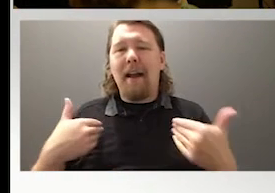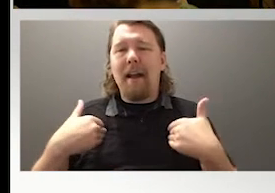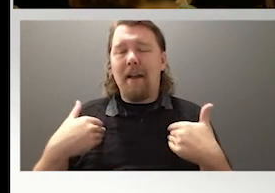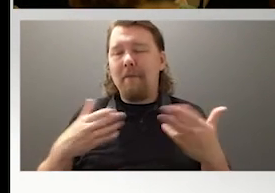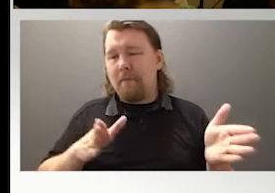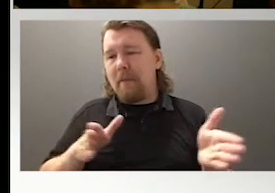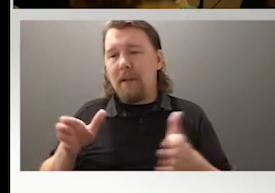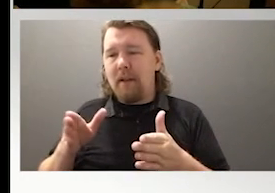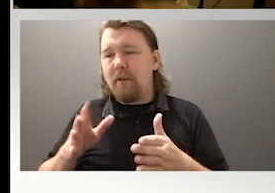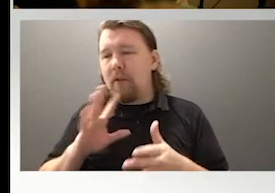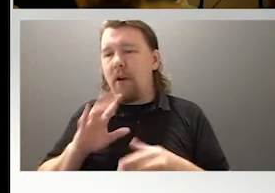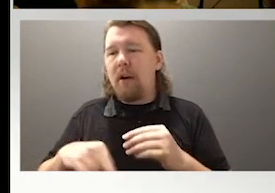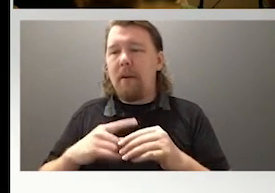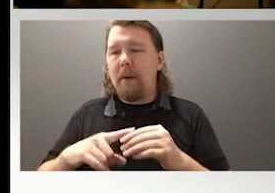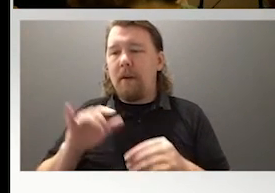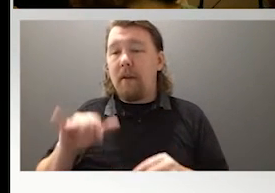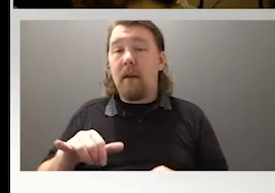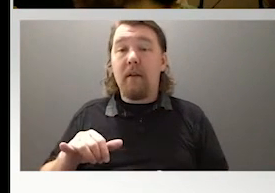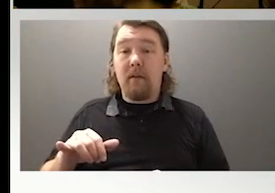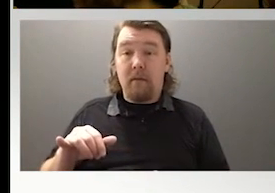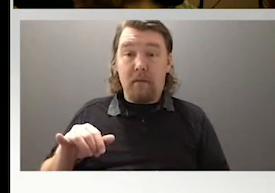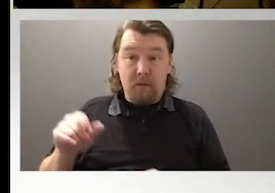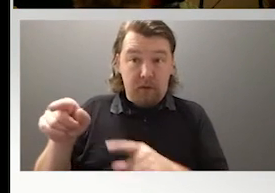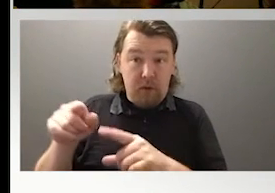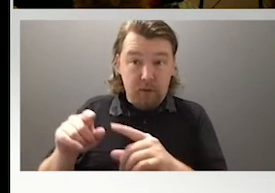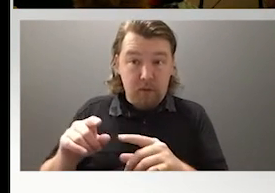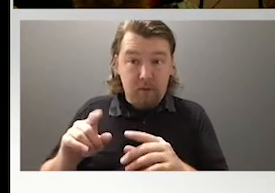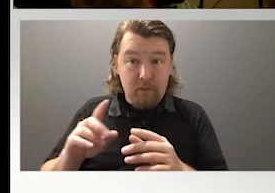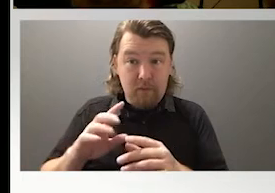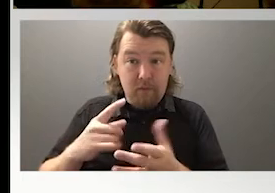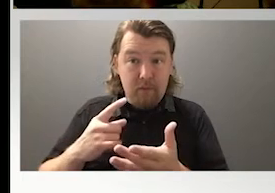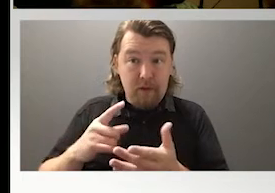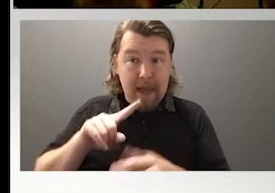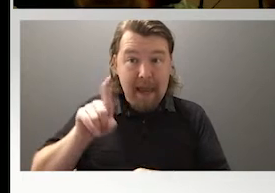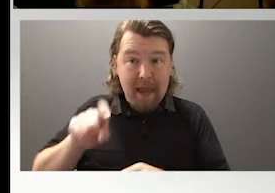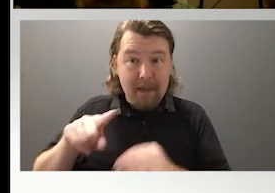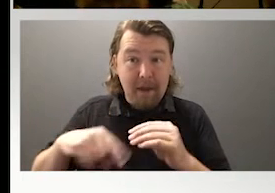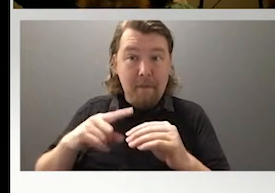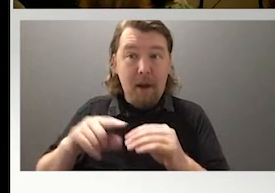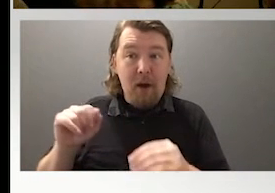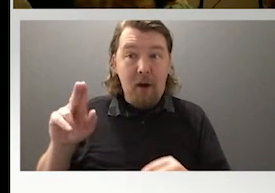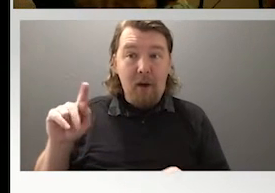here. Yes, is it about autism? Okay.